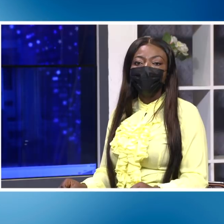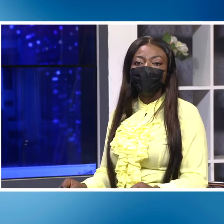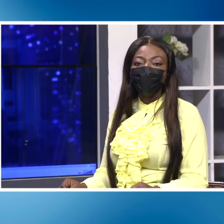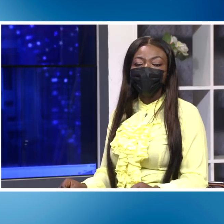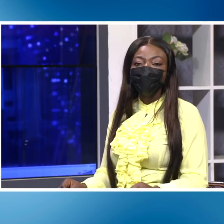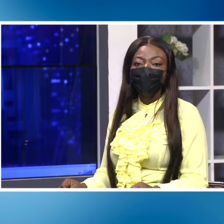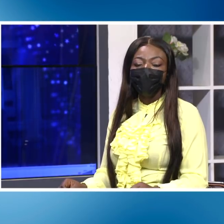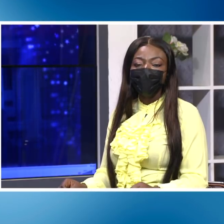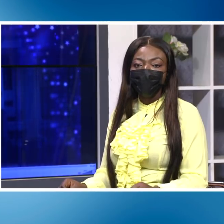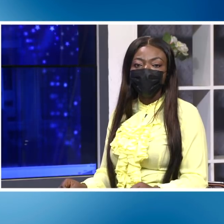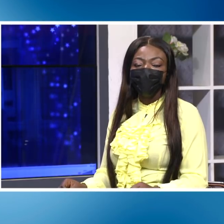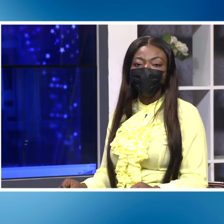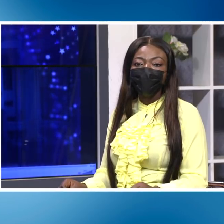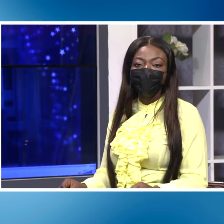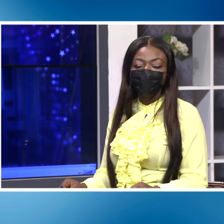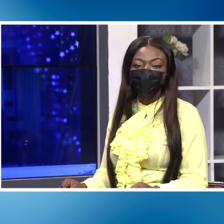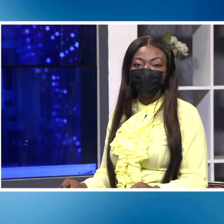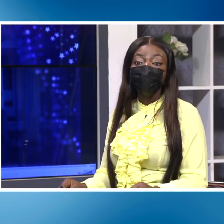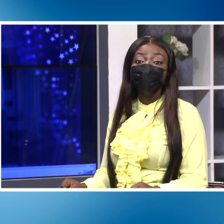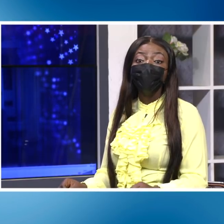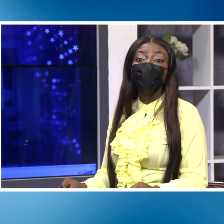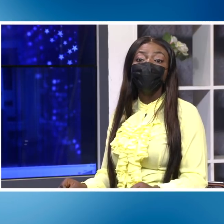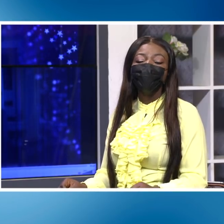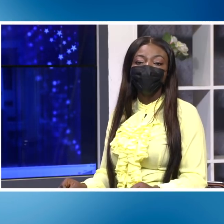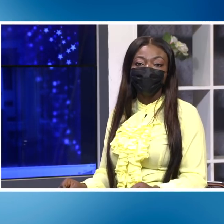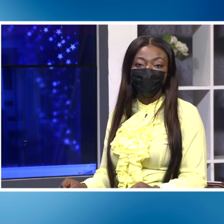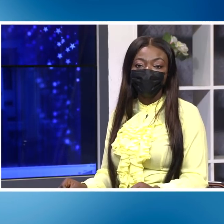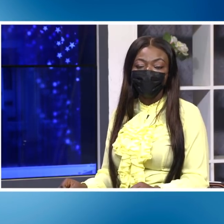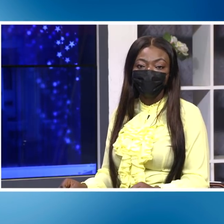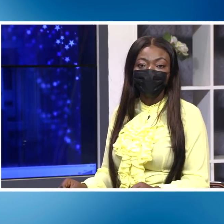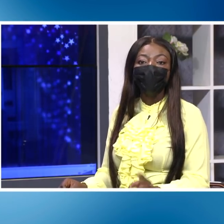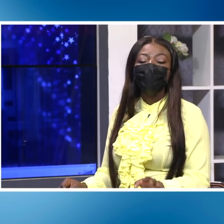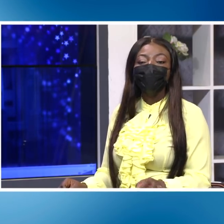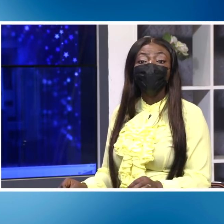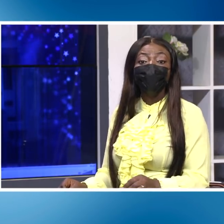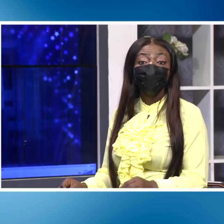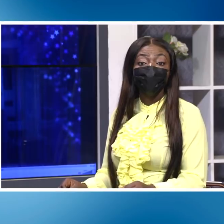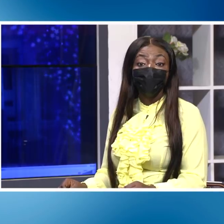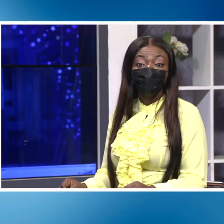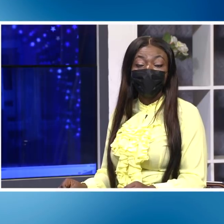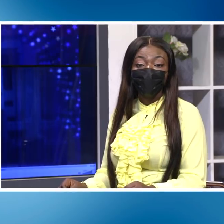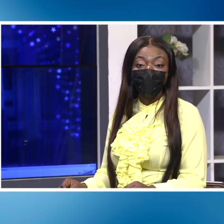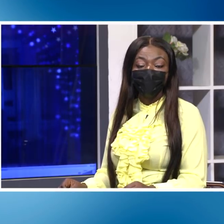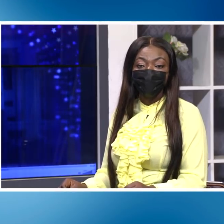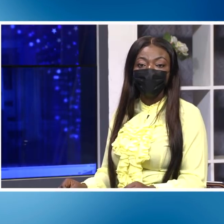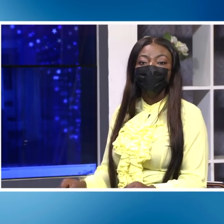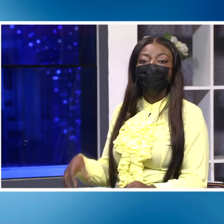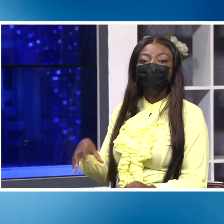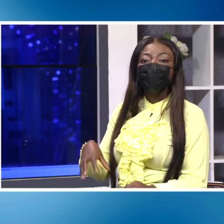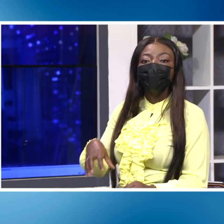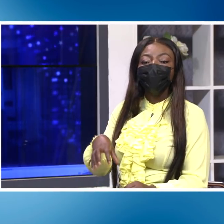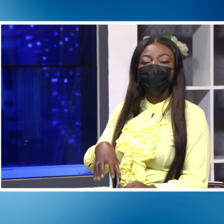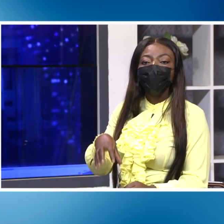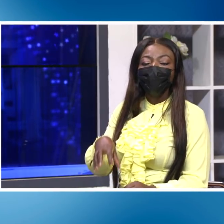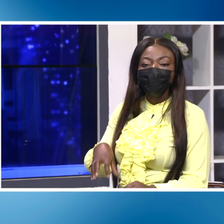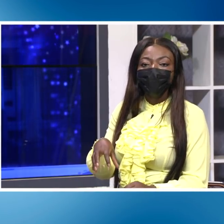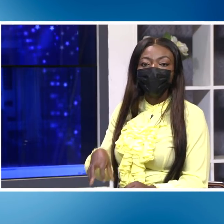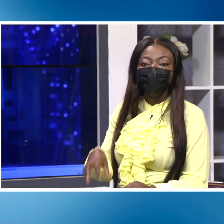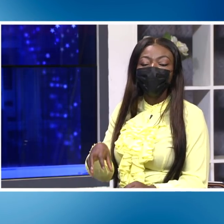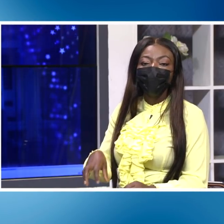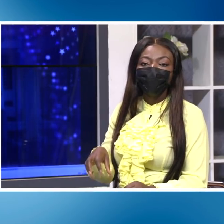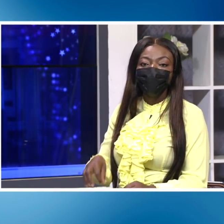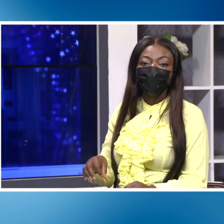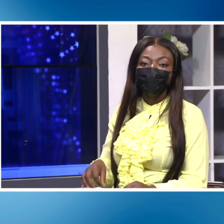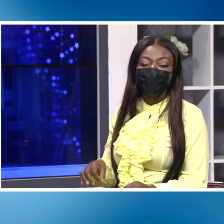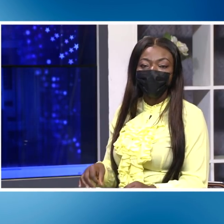eye nsem a enempanimfo agina so obia de na sam otofuno so a nye se odeto ho no mo anu agye mu DNT na wo se